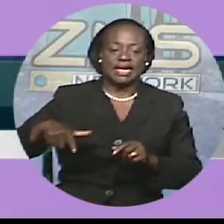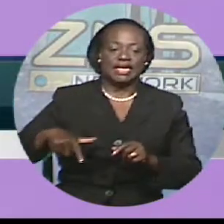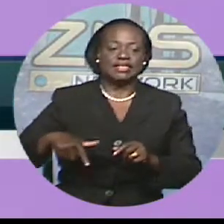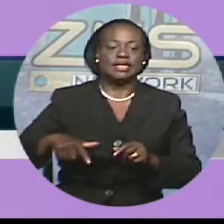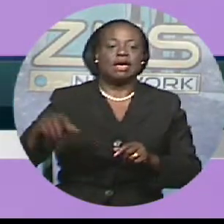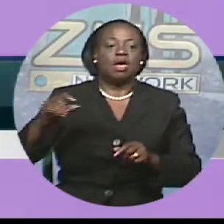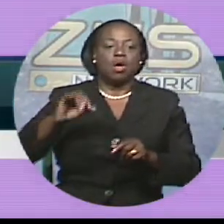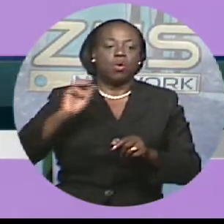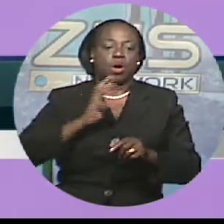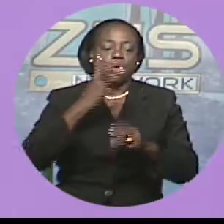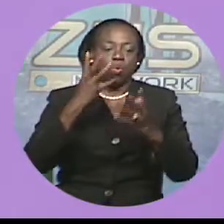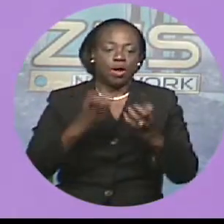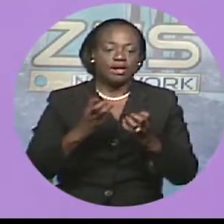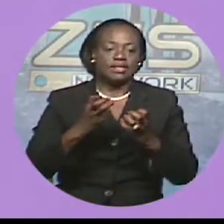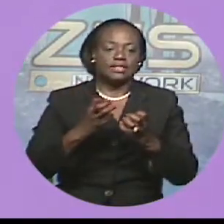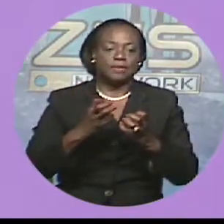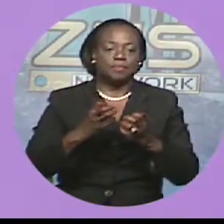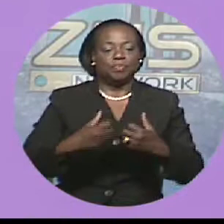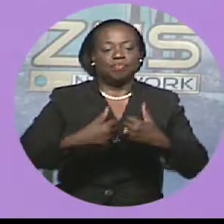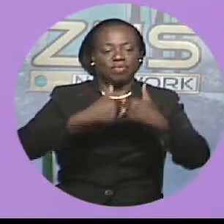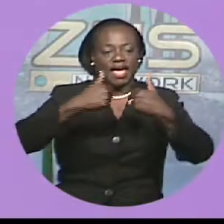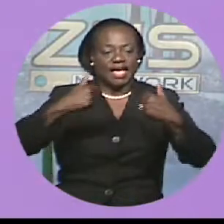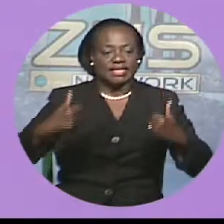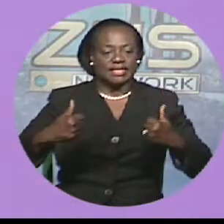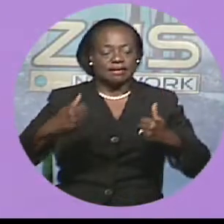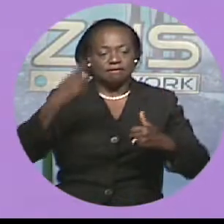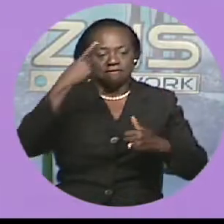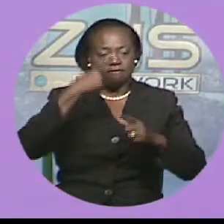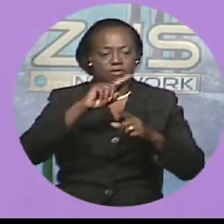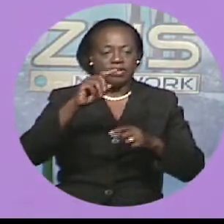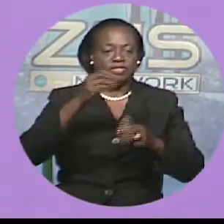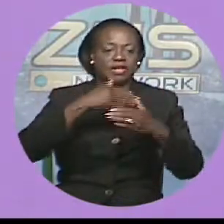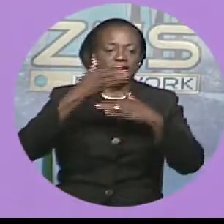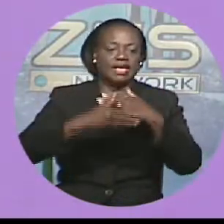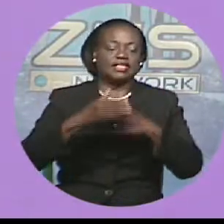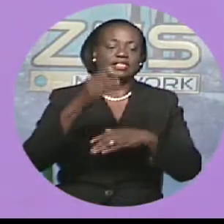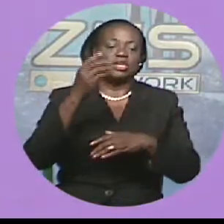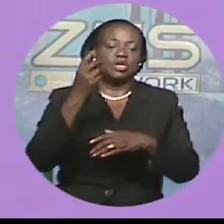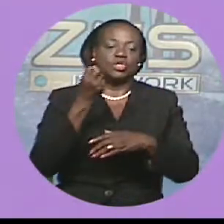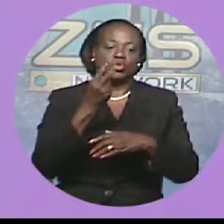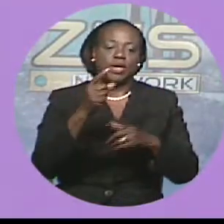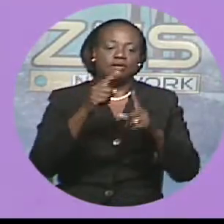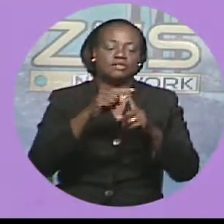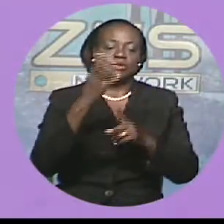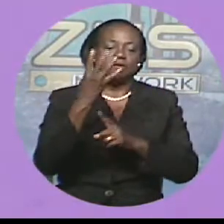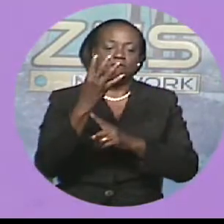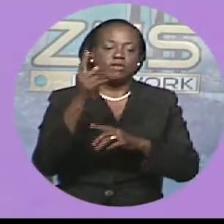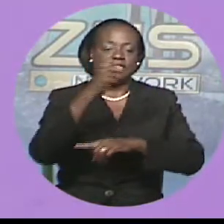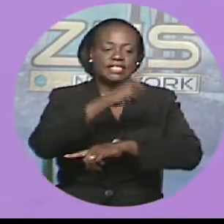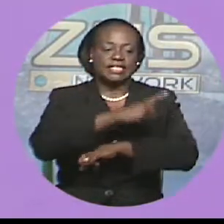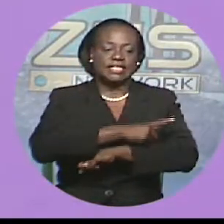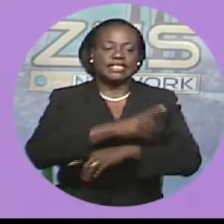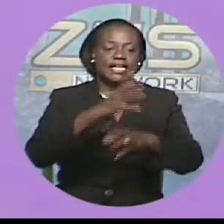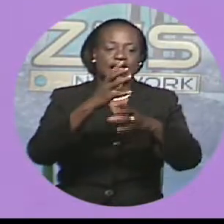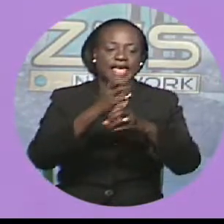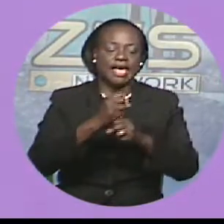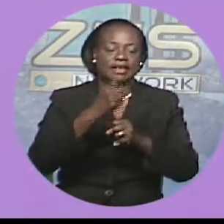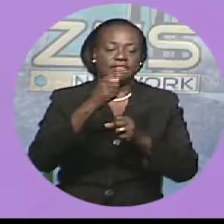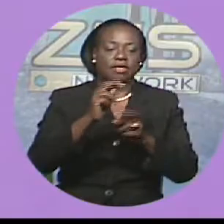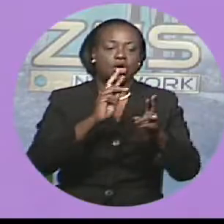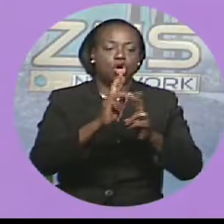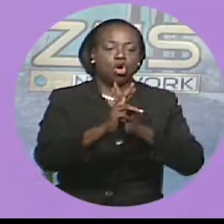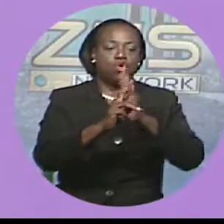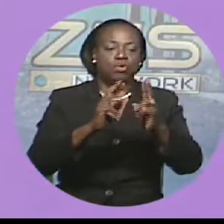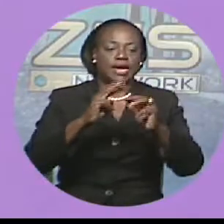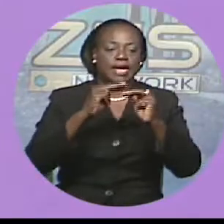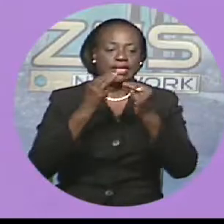them for the next 10 to 14 days, and their focus, perhaps twice a day, will be on getting the relay team gelling, because you can't